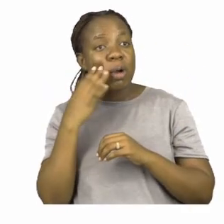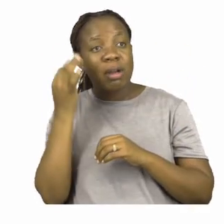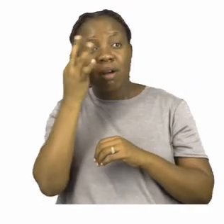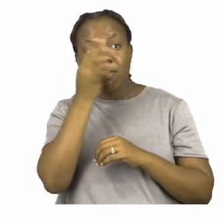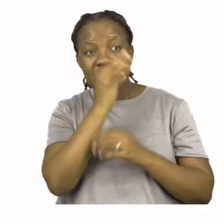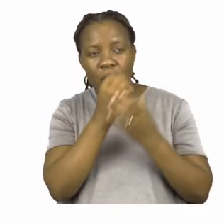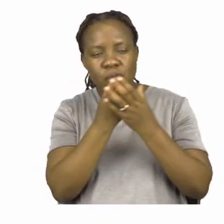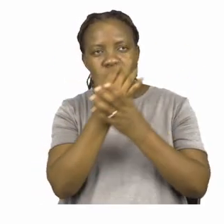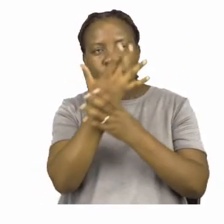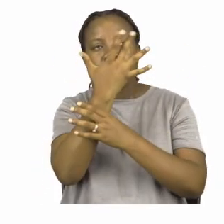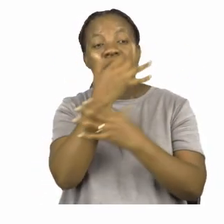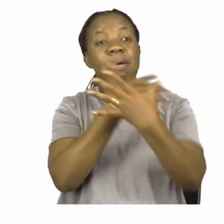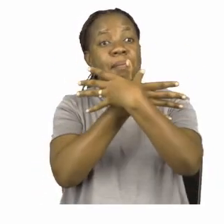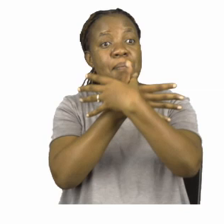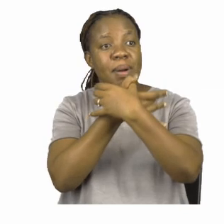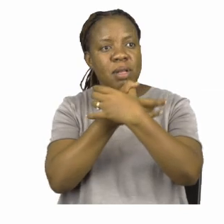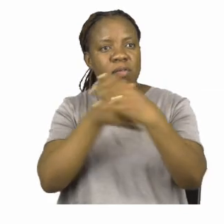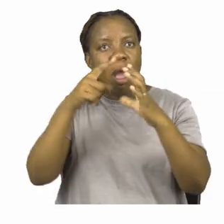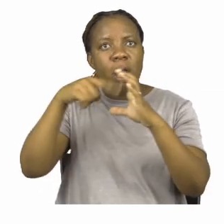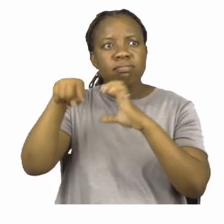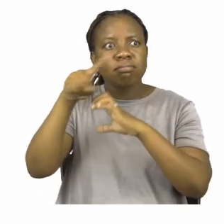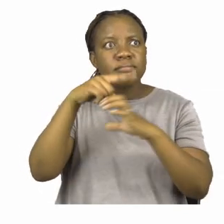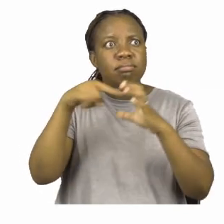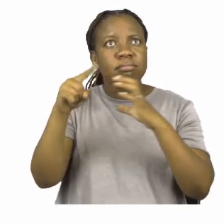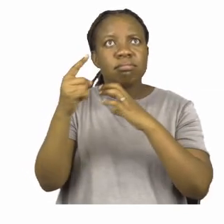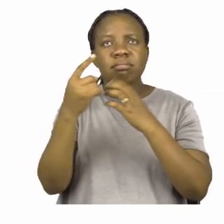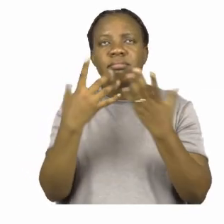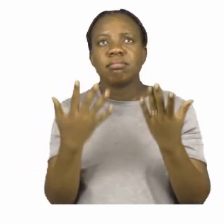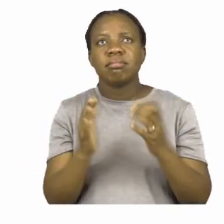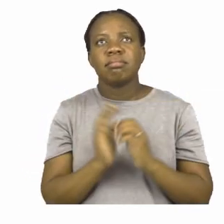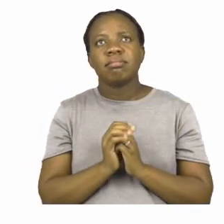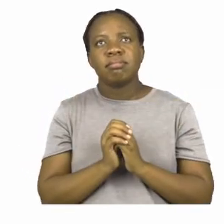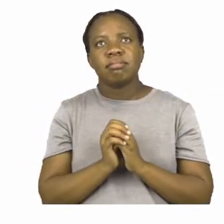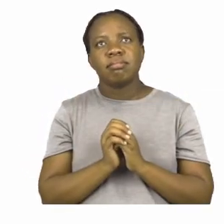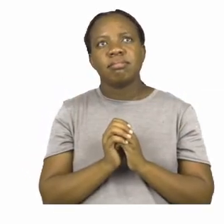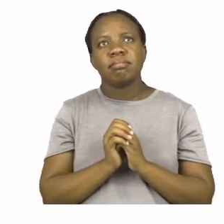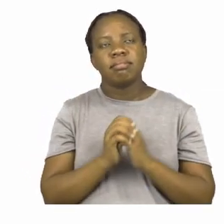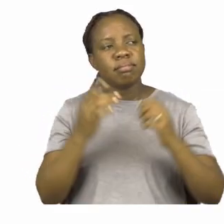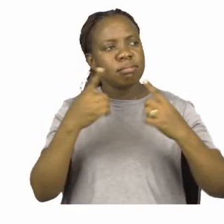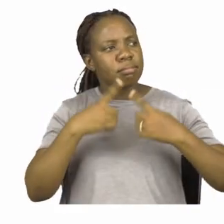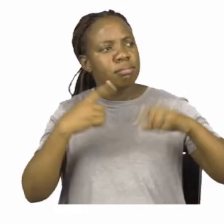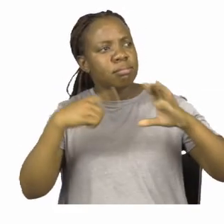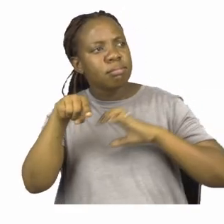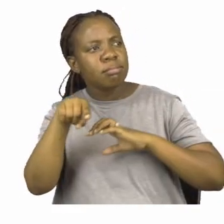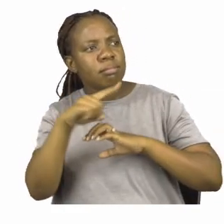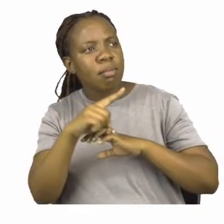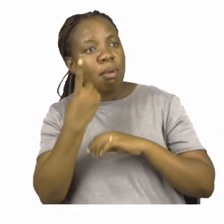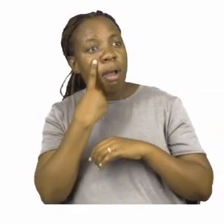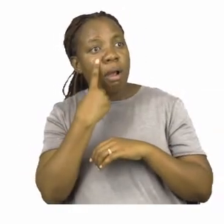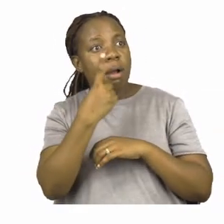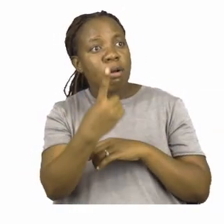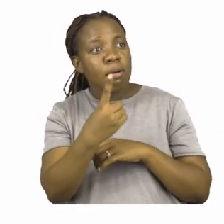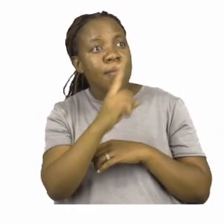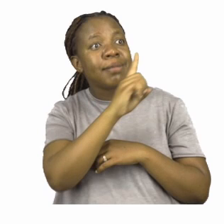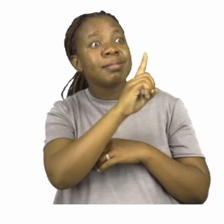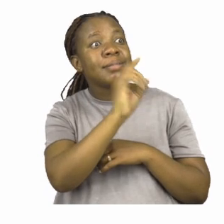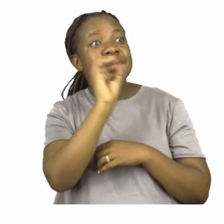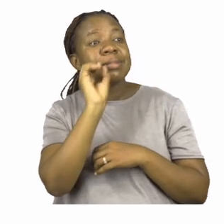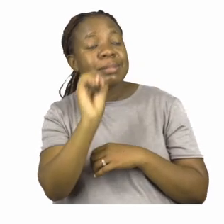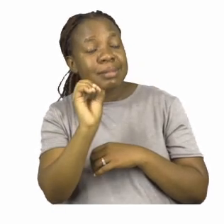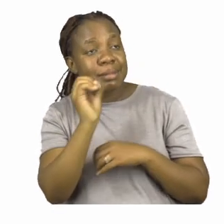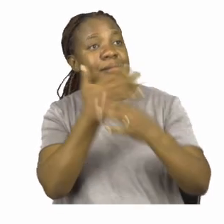the butterflies come out. While we were outside, we saw